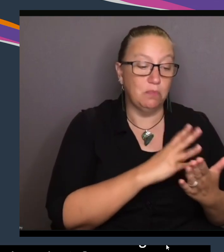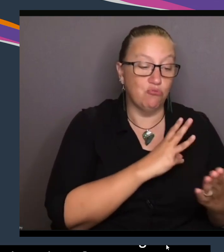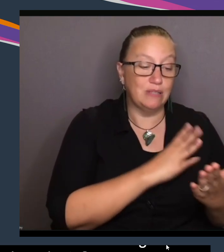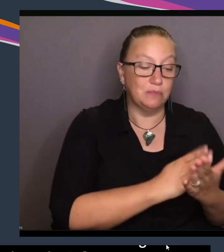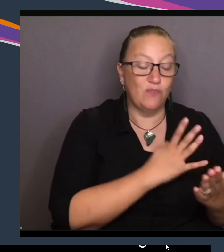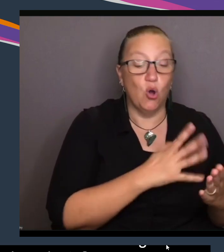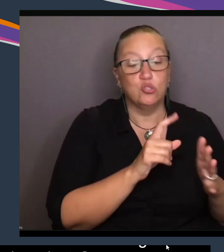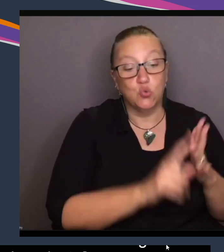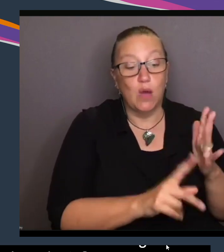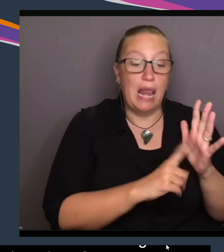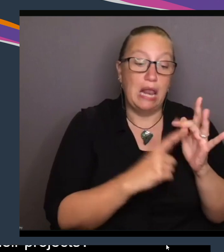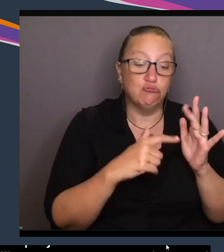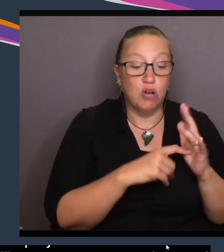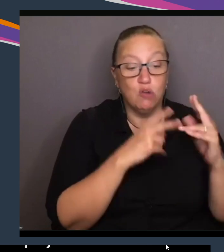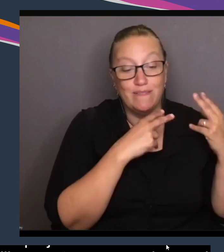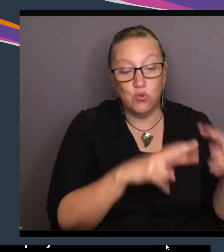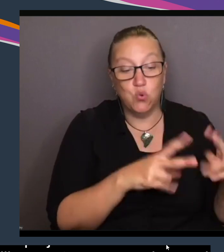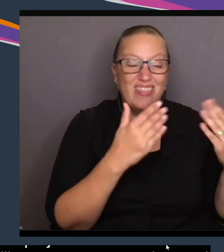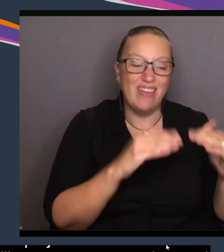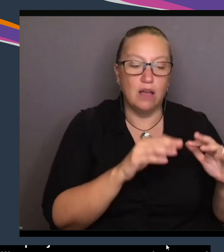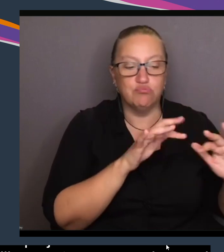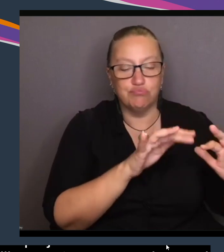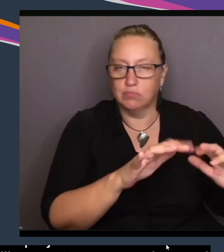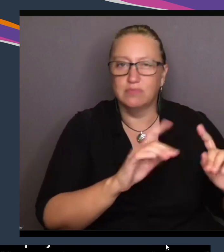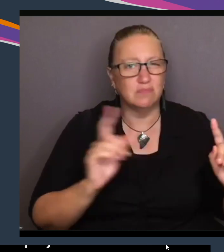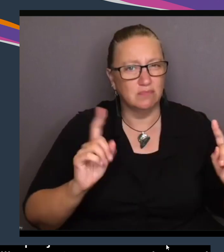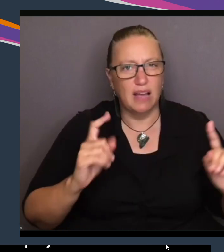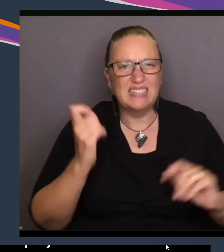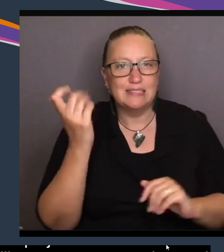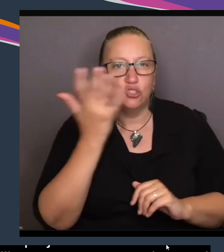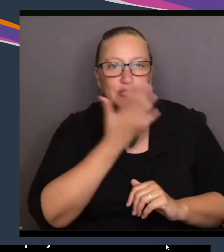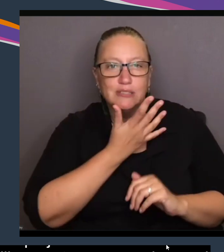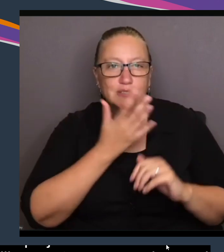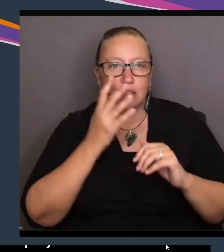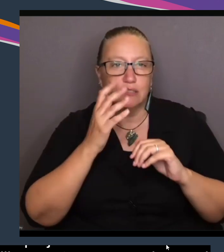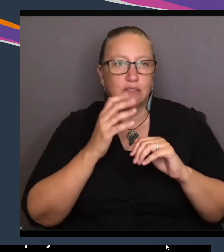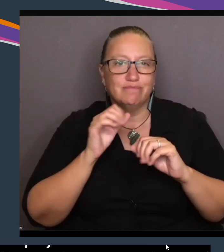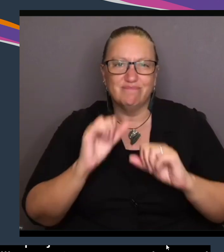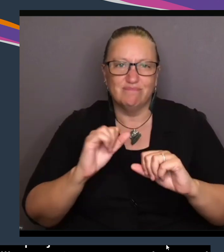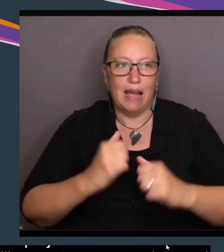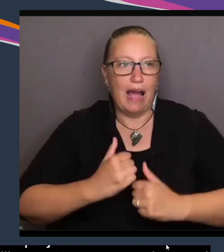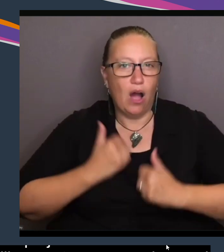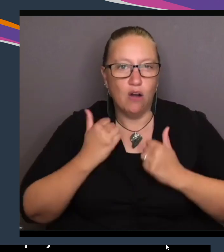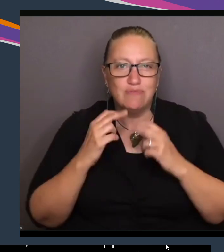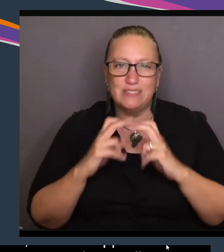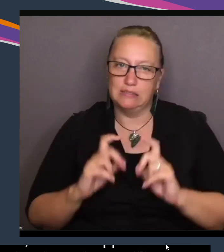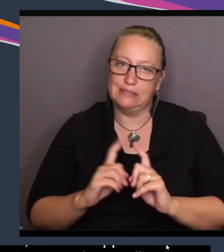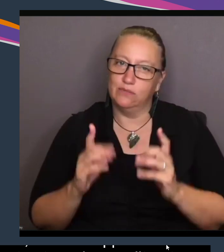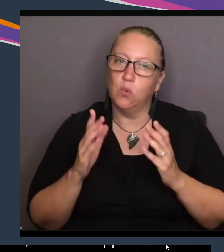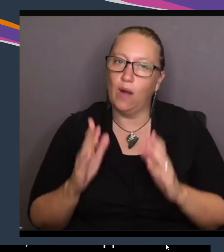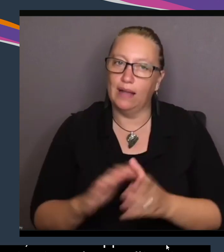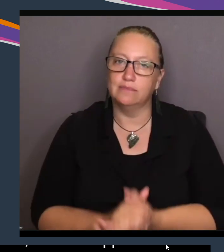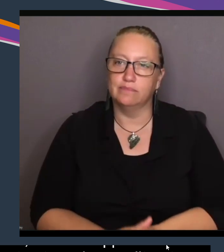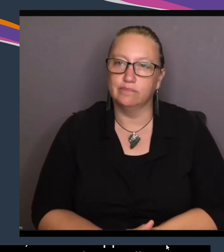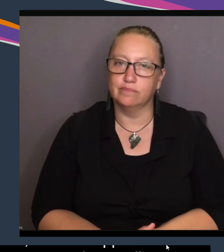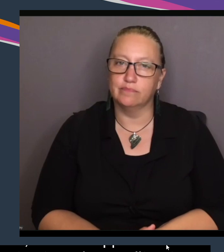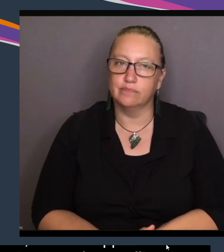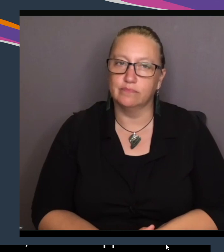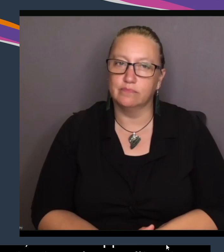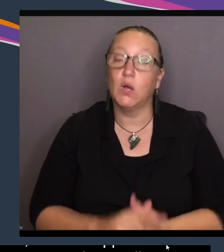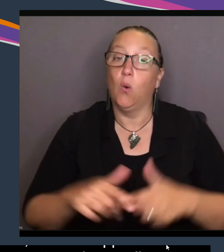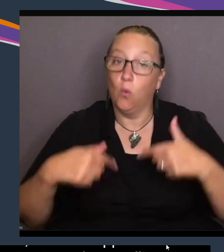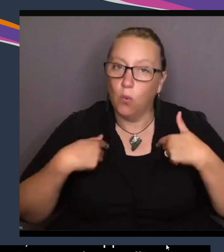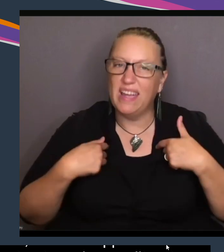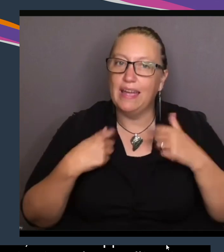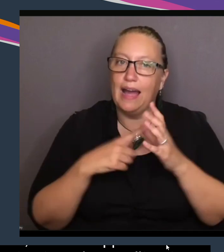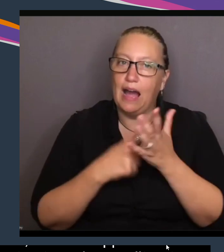to how you would approach Indigenous research. Indigenous people generally are foremost relational.